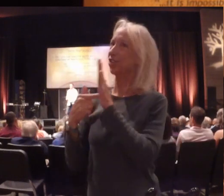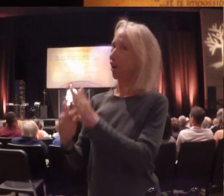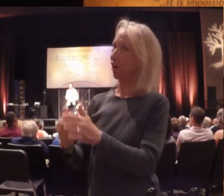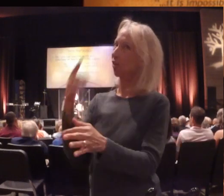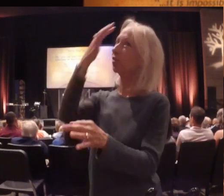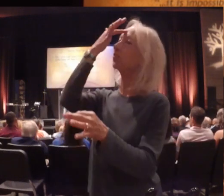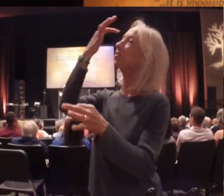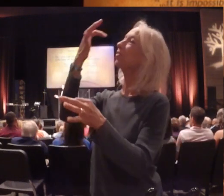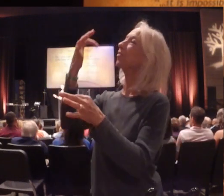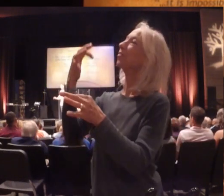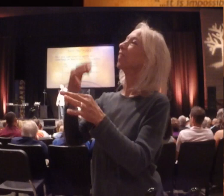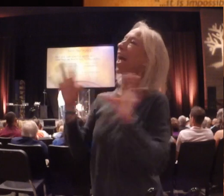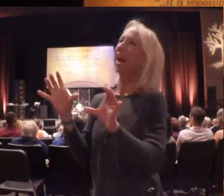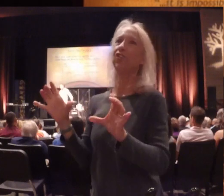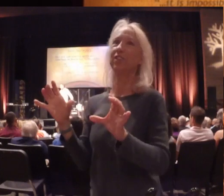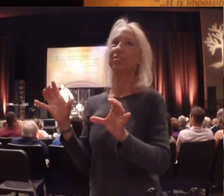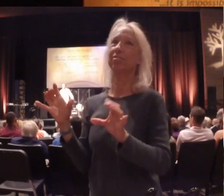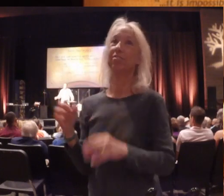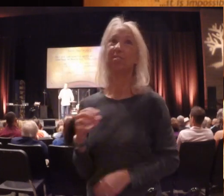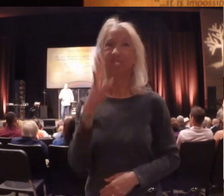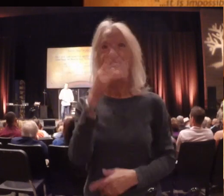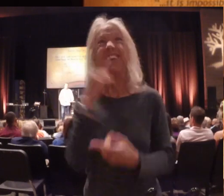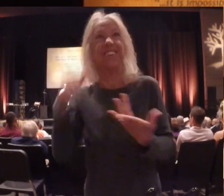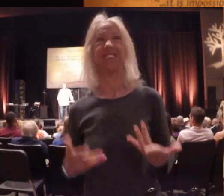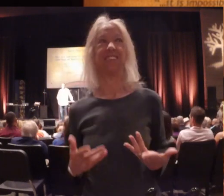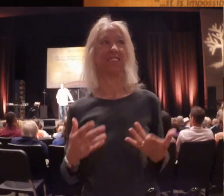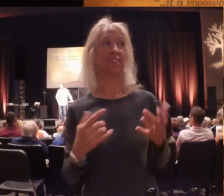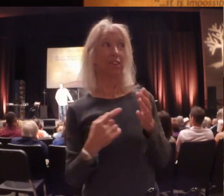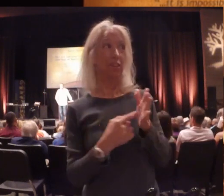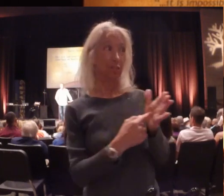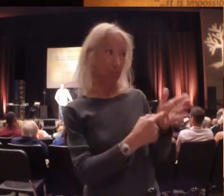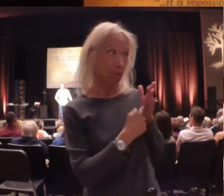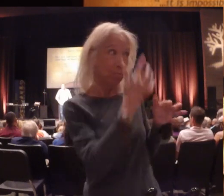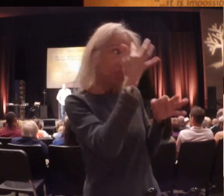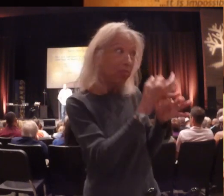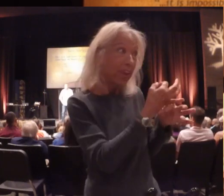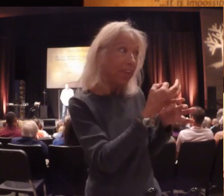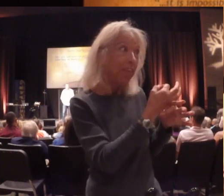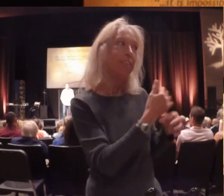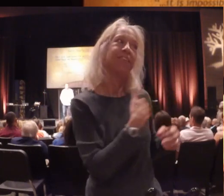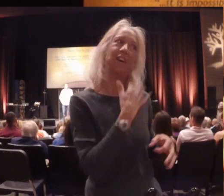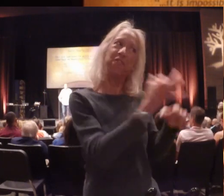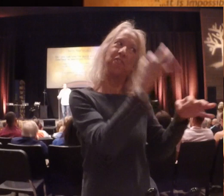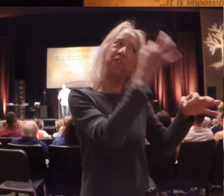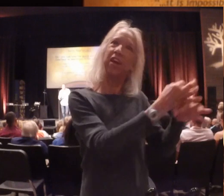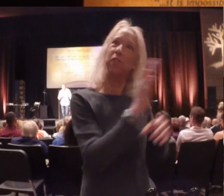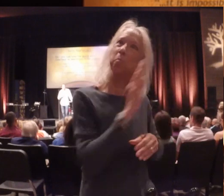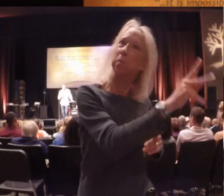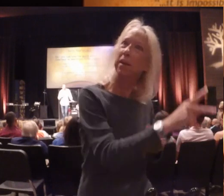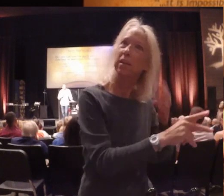works. God says, show me your faith. Show me your faith and I'll show you my faithfulness. There's times when